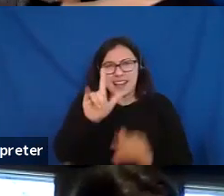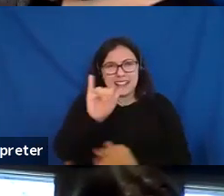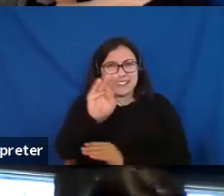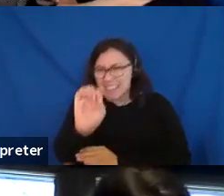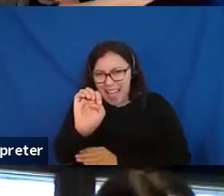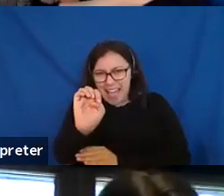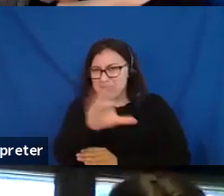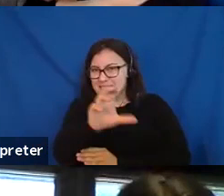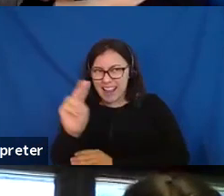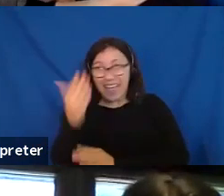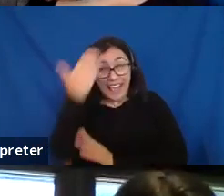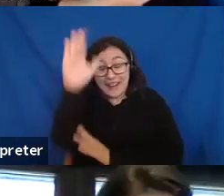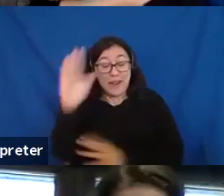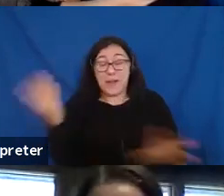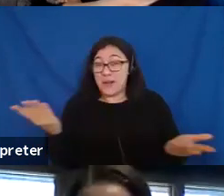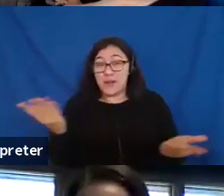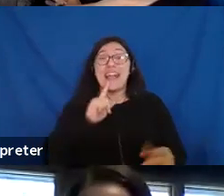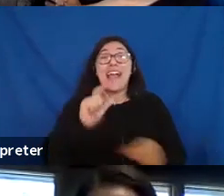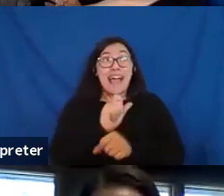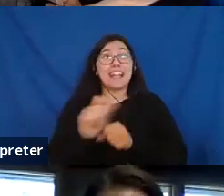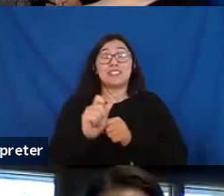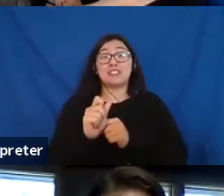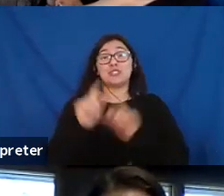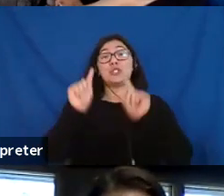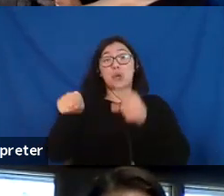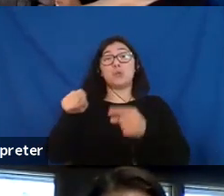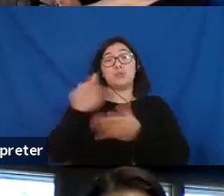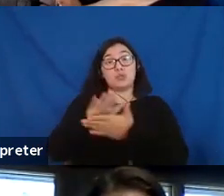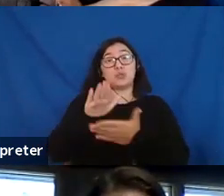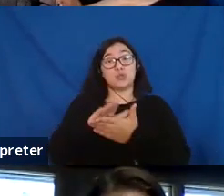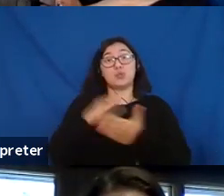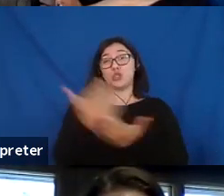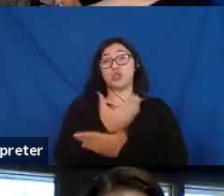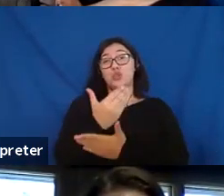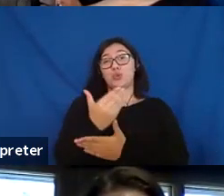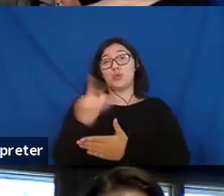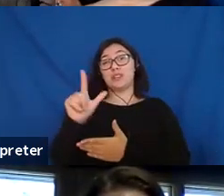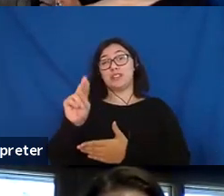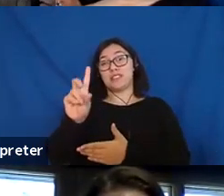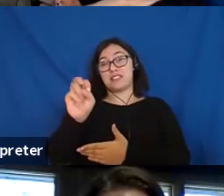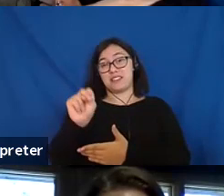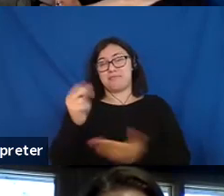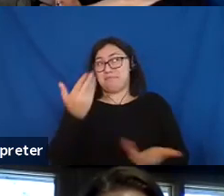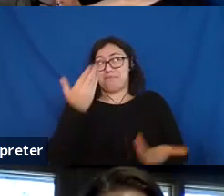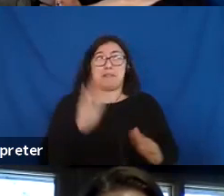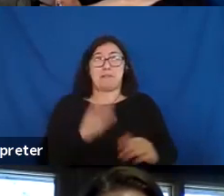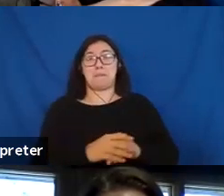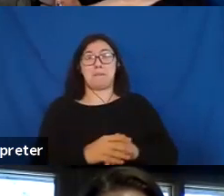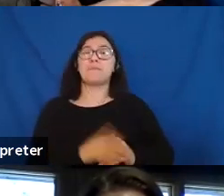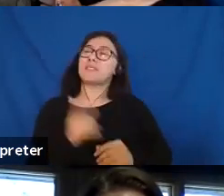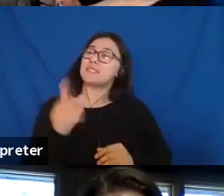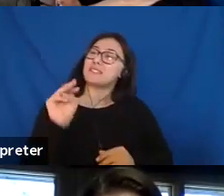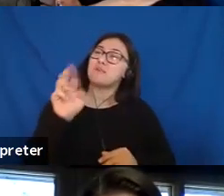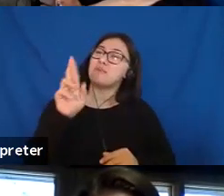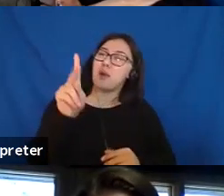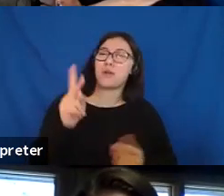it's like right next, I actually went to school in New London and I didn't know that. So Mark, I'm going to ask you a question. How did it feel doing the